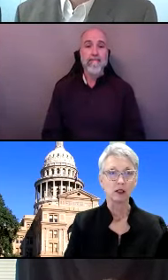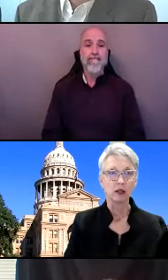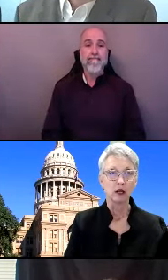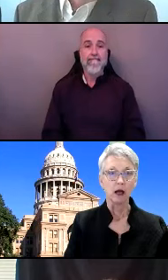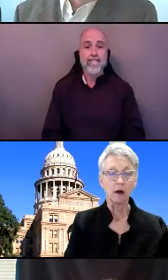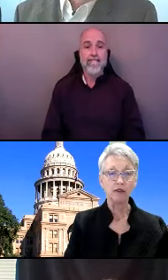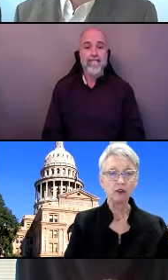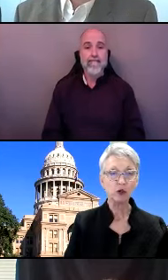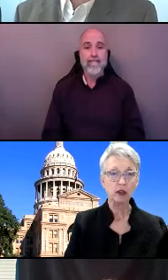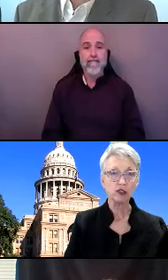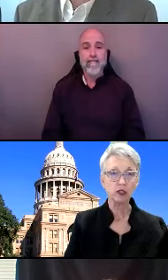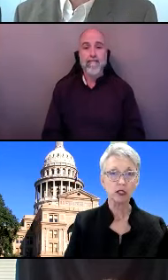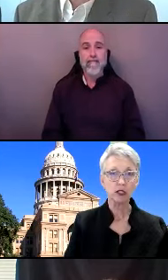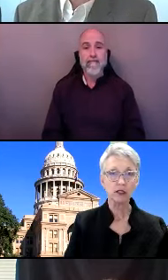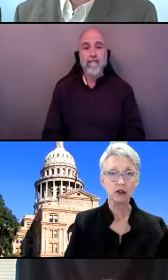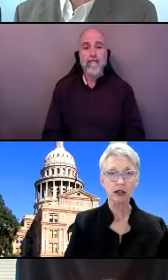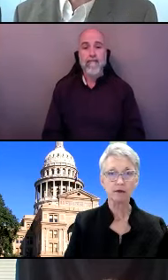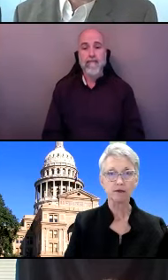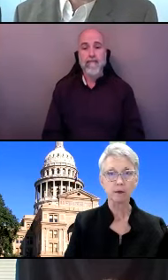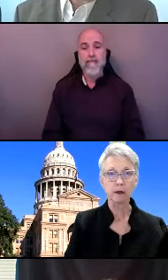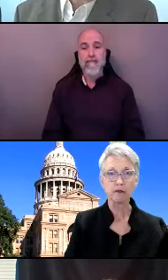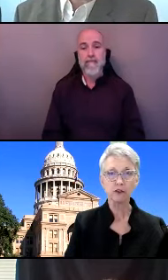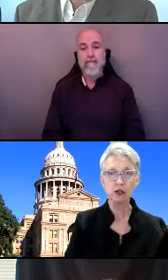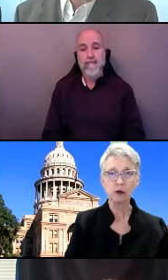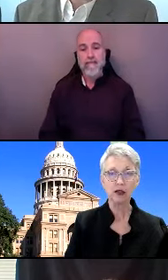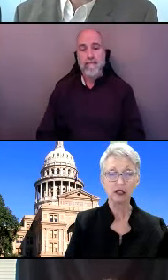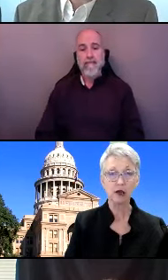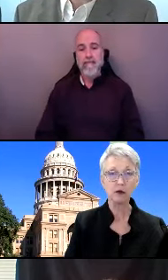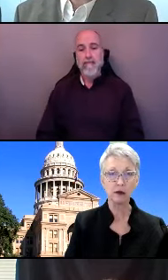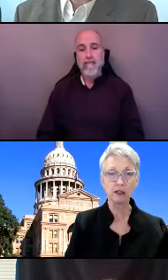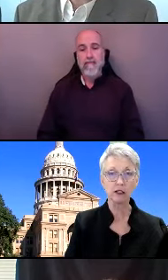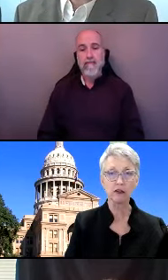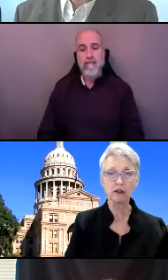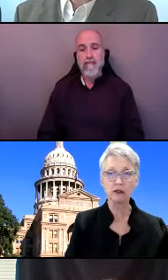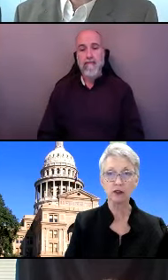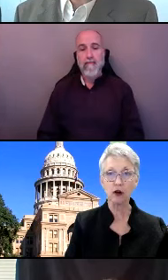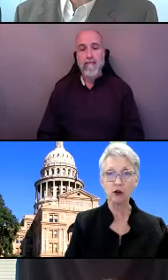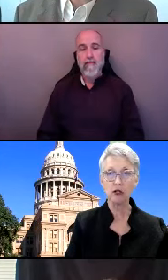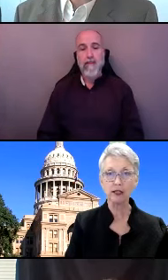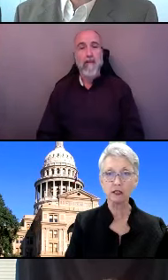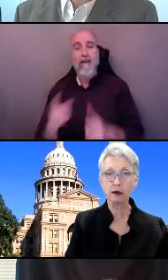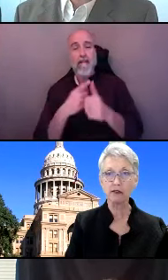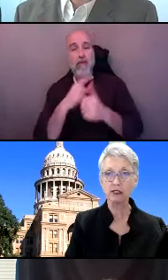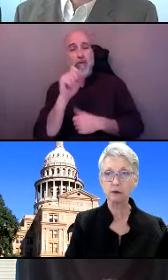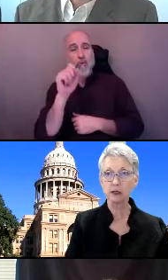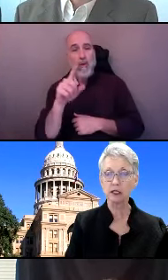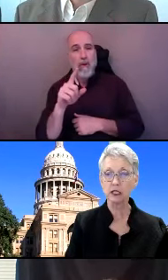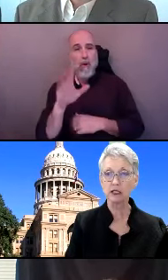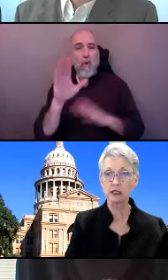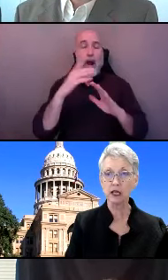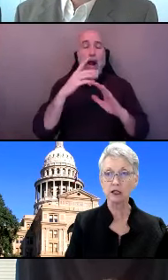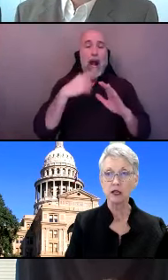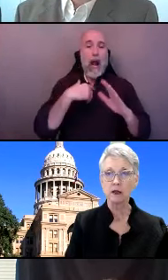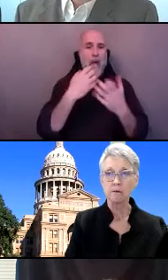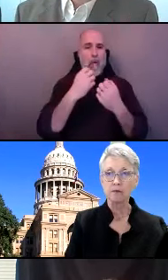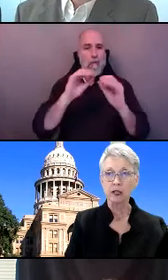much. Our first question is, okay, first I think I want to make clear that the whole idea about visitability